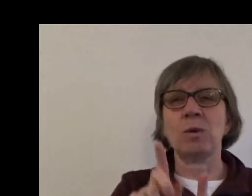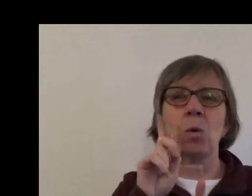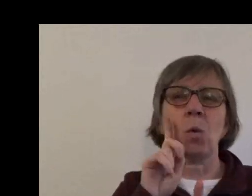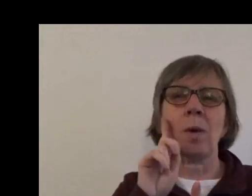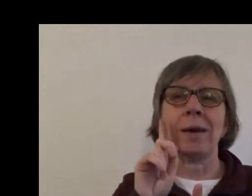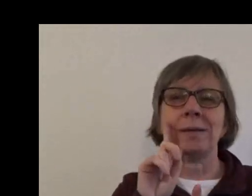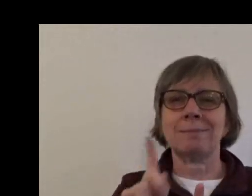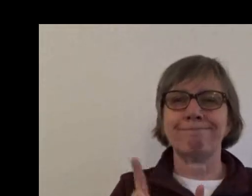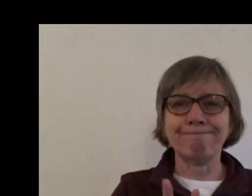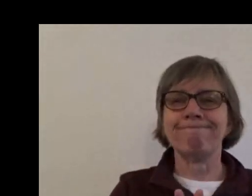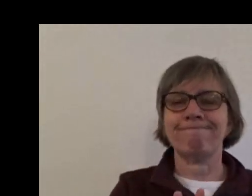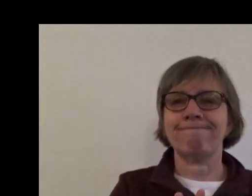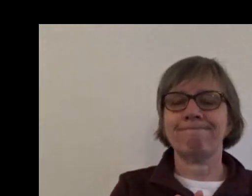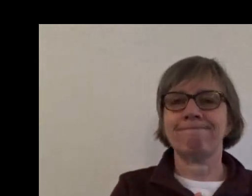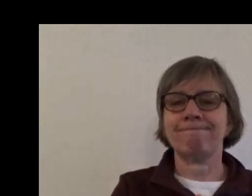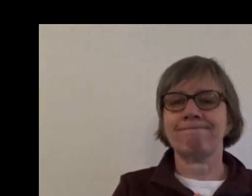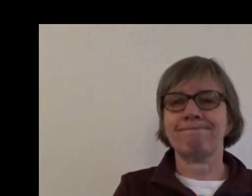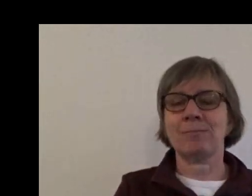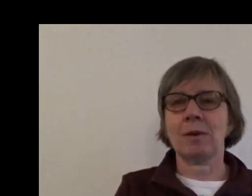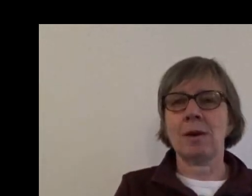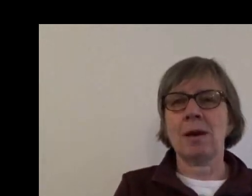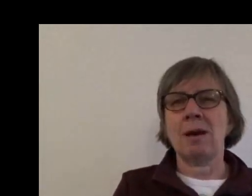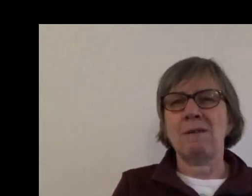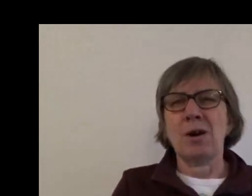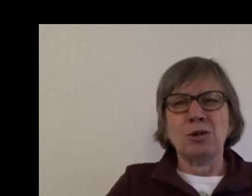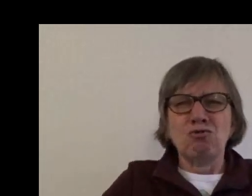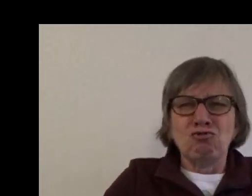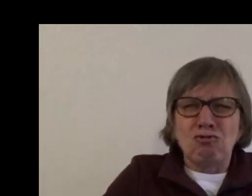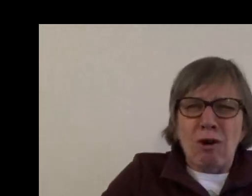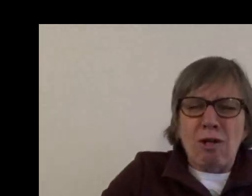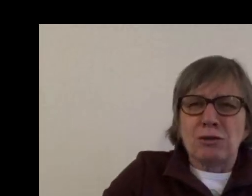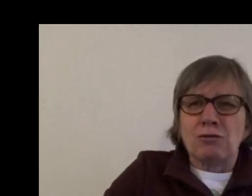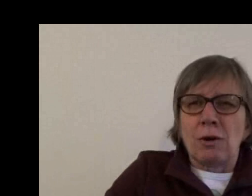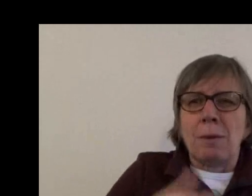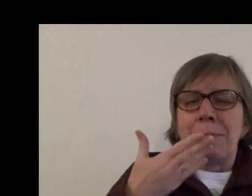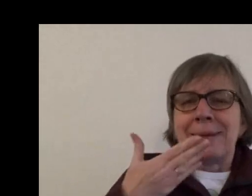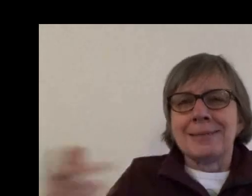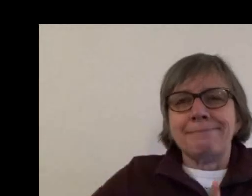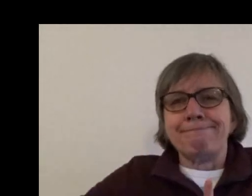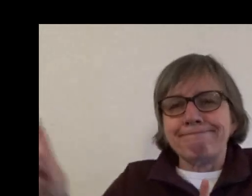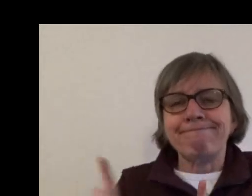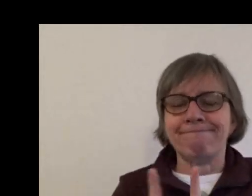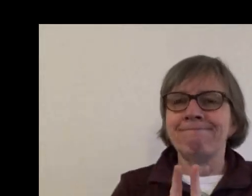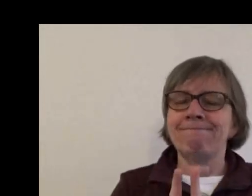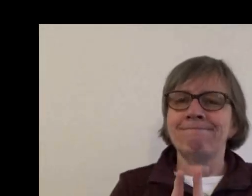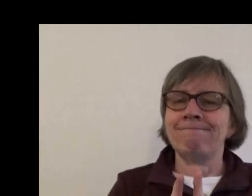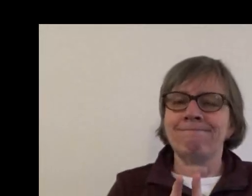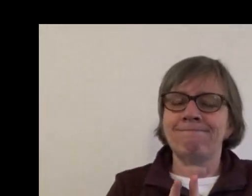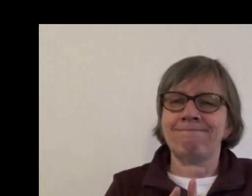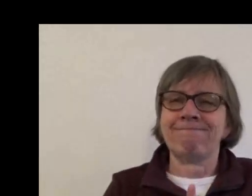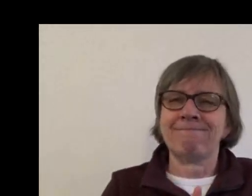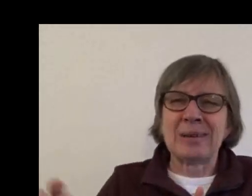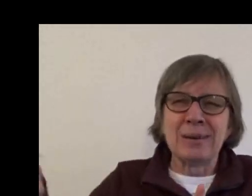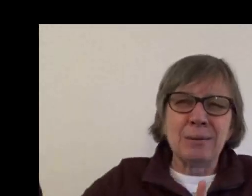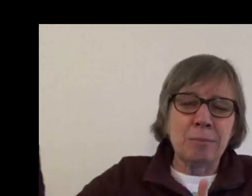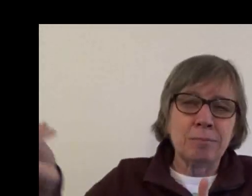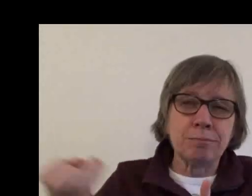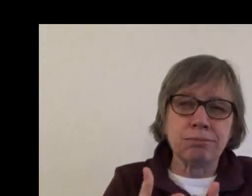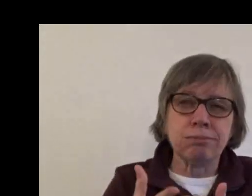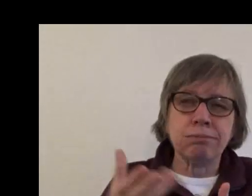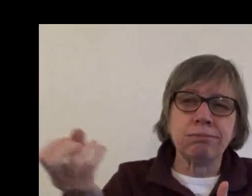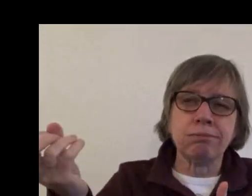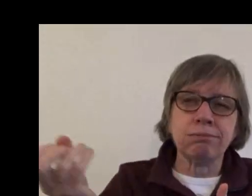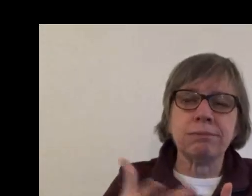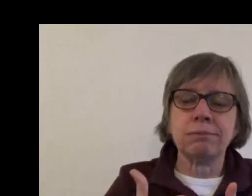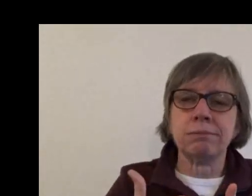pray for those who are really struggling at the moment, that you'll really draw close to them. Speak to their hearts, give them the words that they